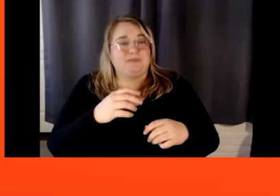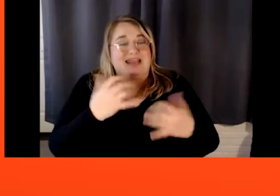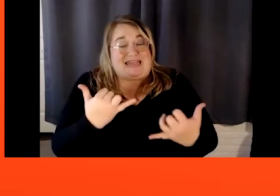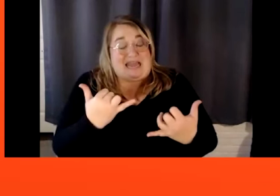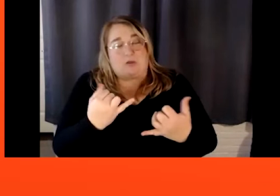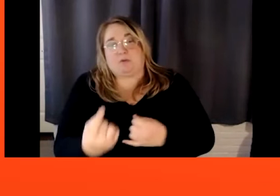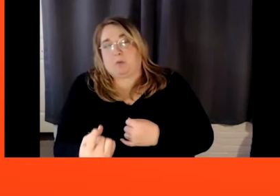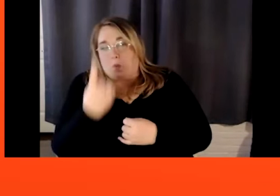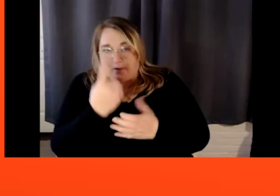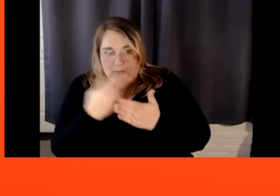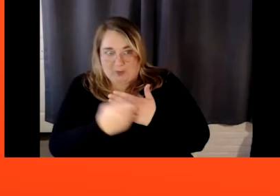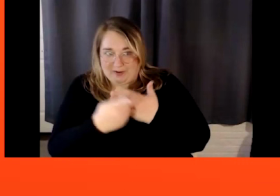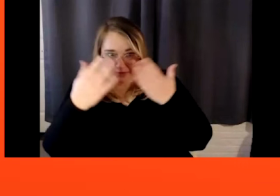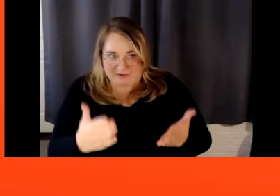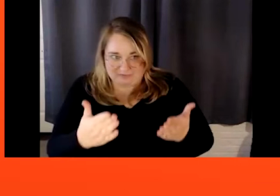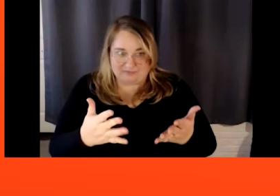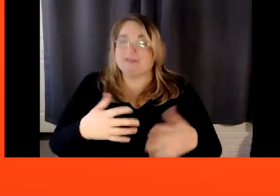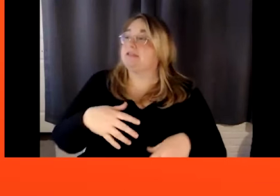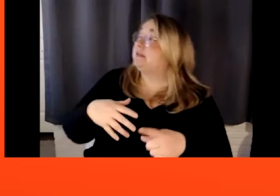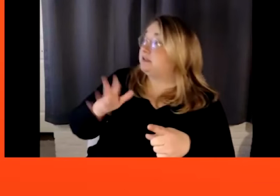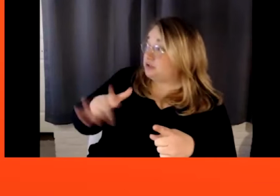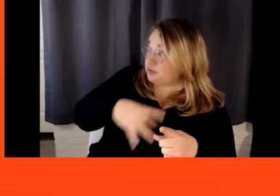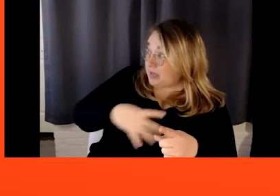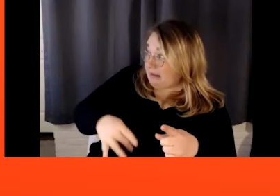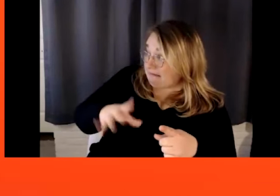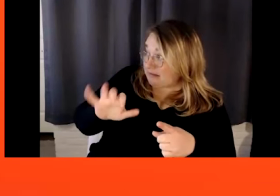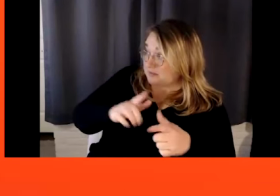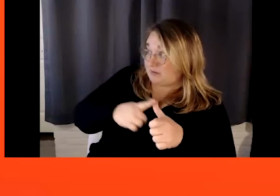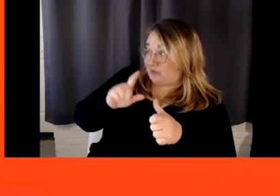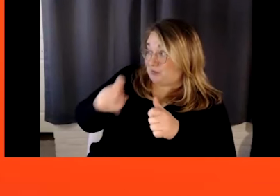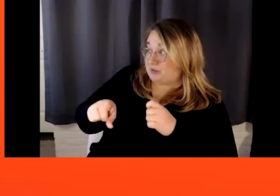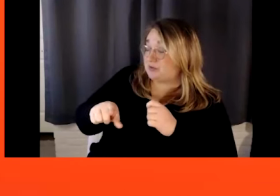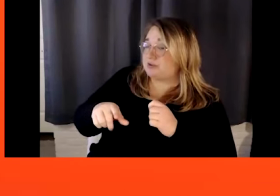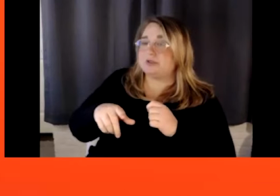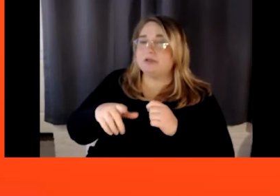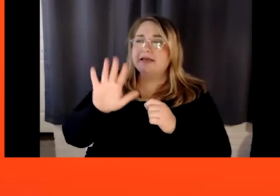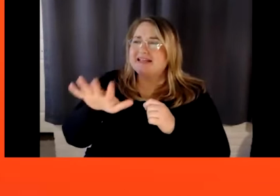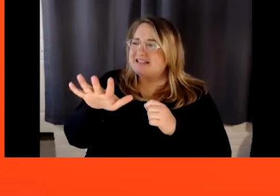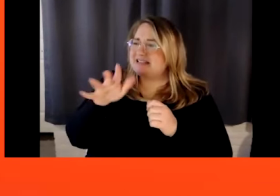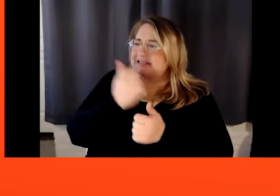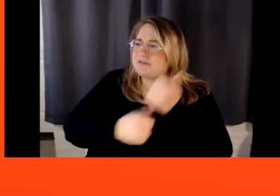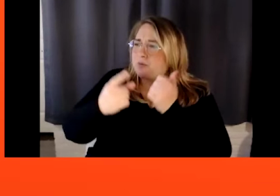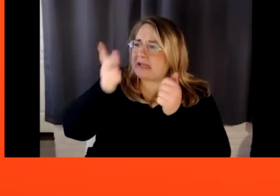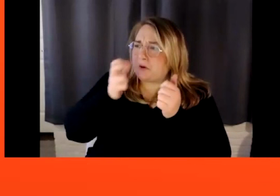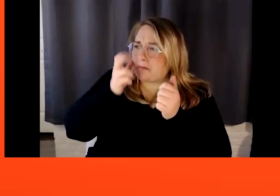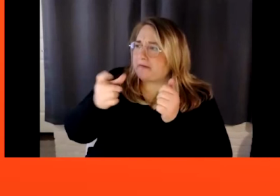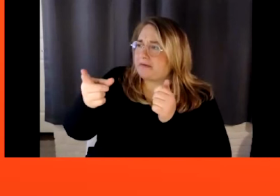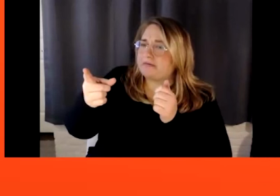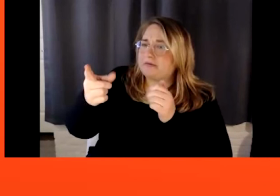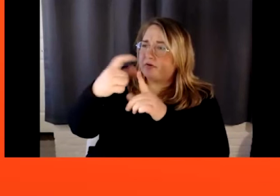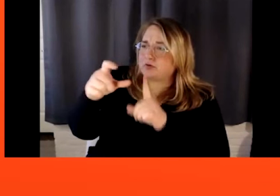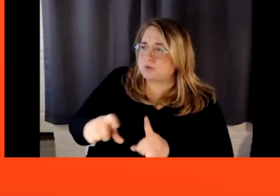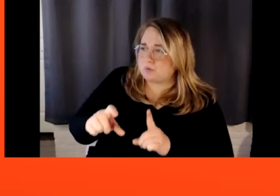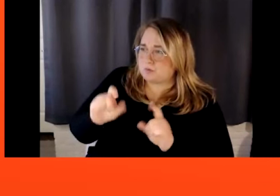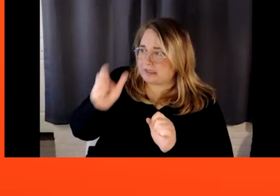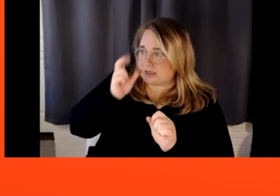did you like it? That's my first question. Oh, by the way, for those with Zoom, the question, if you're not here, is everybody hearing these questions from the audience okay?